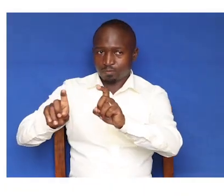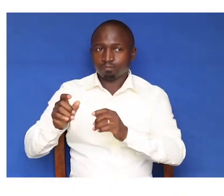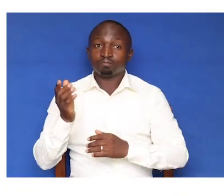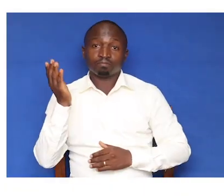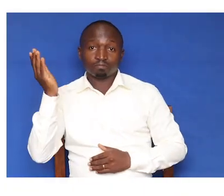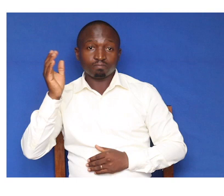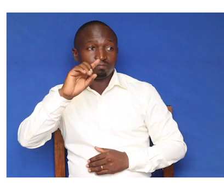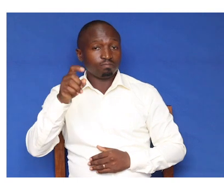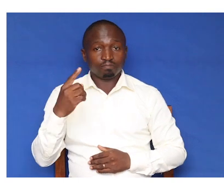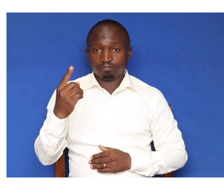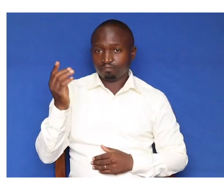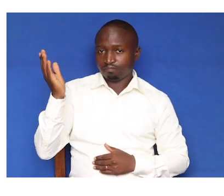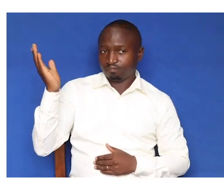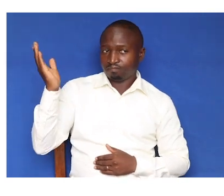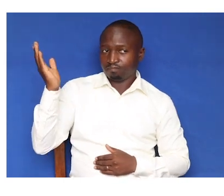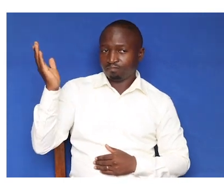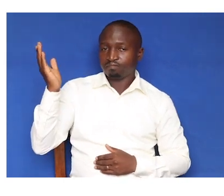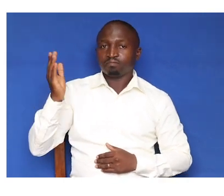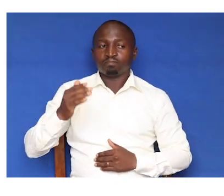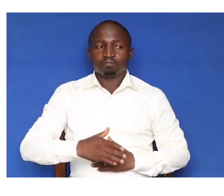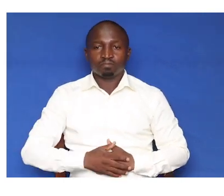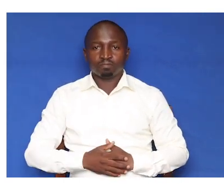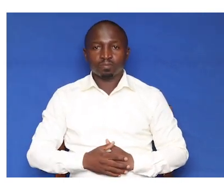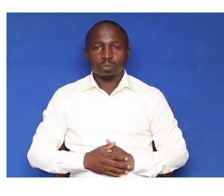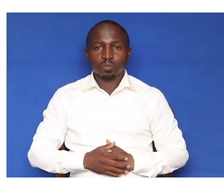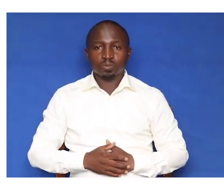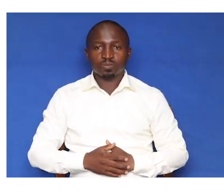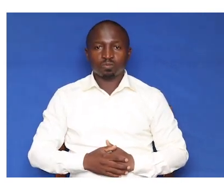so the first question, my dear student,